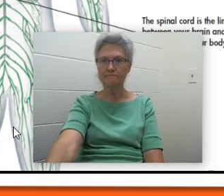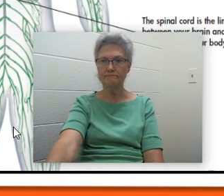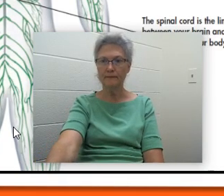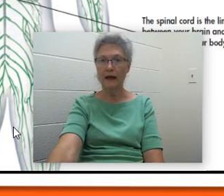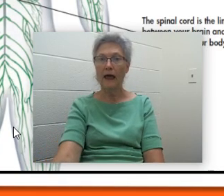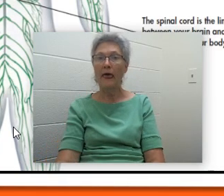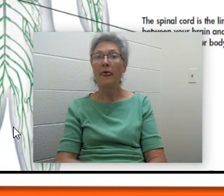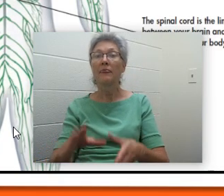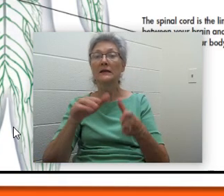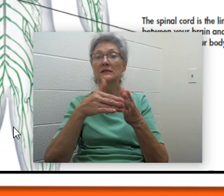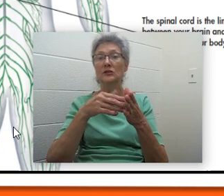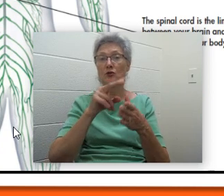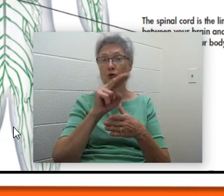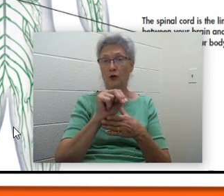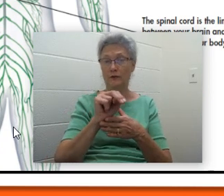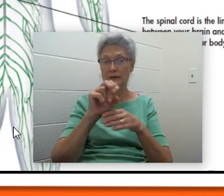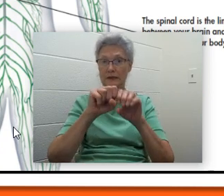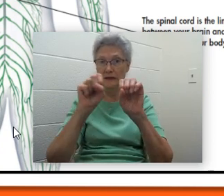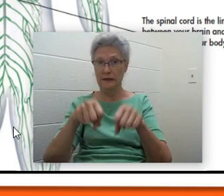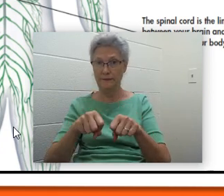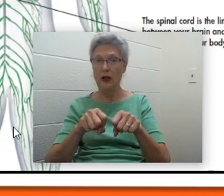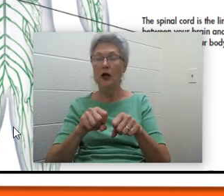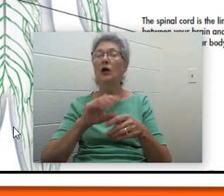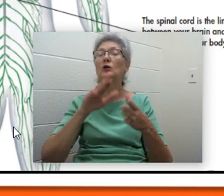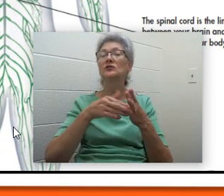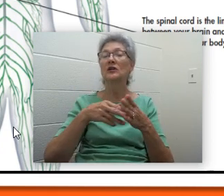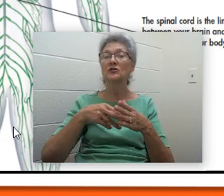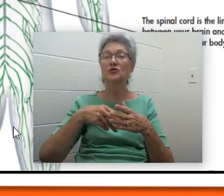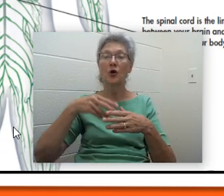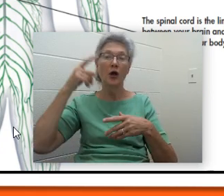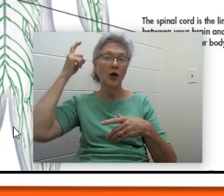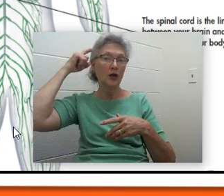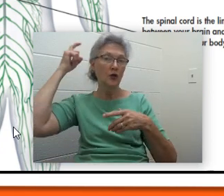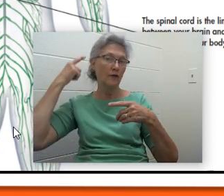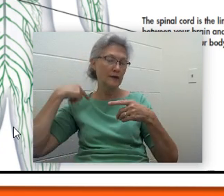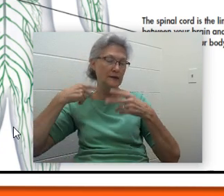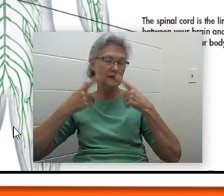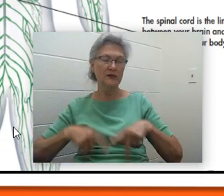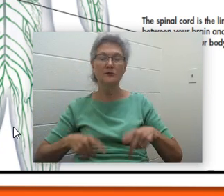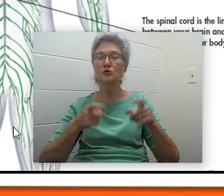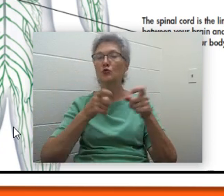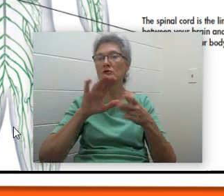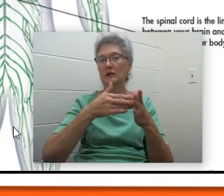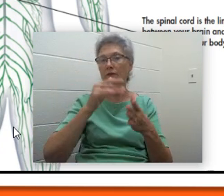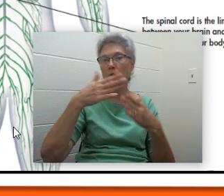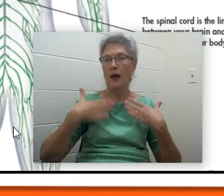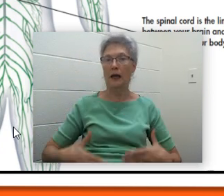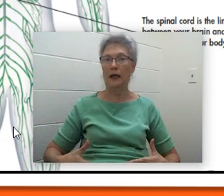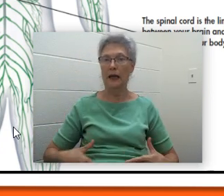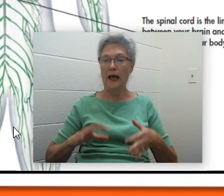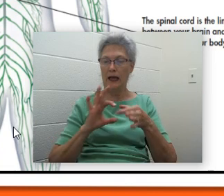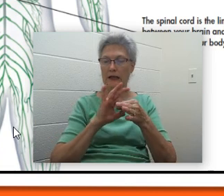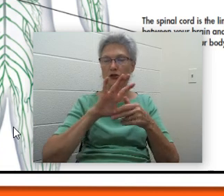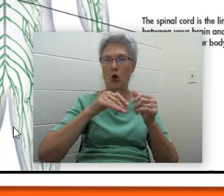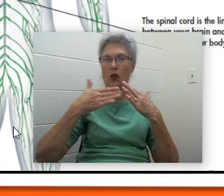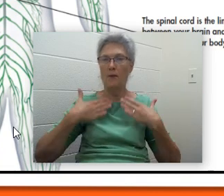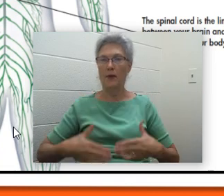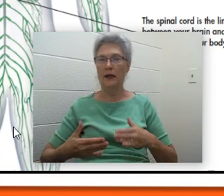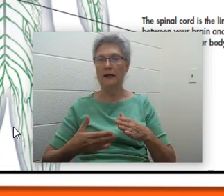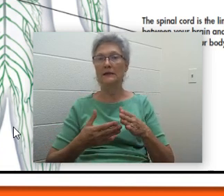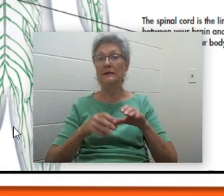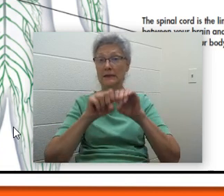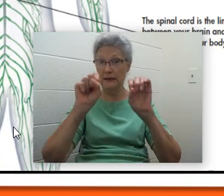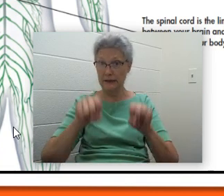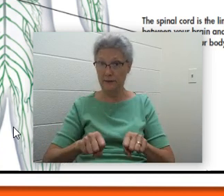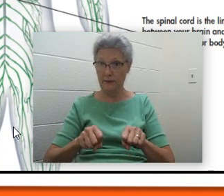The central nervous system. Your central nervous system is the control center of your body. It links all body systems